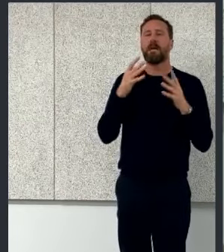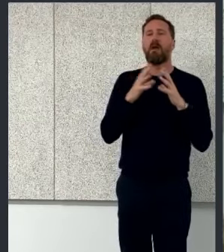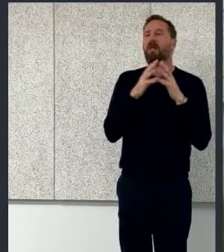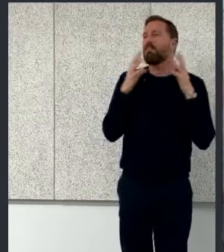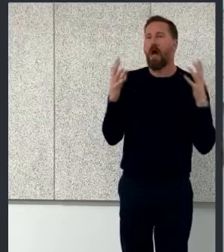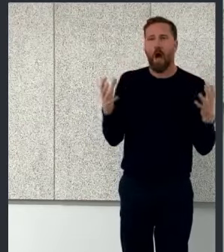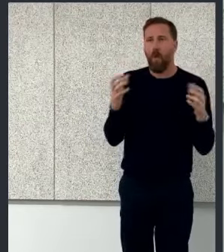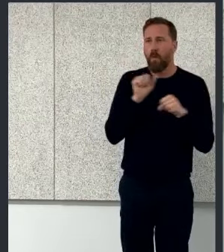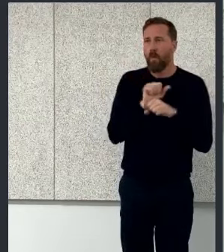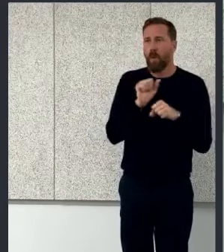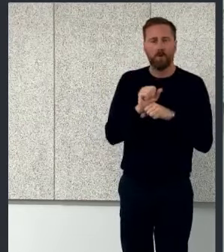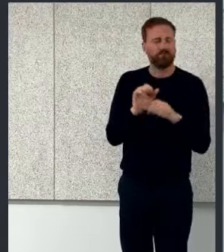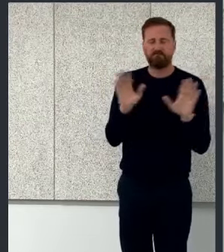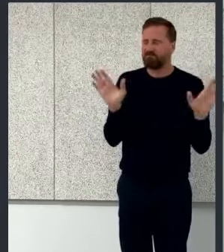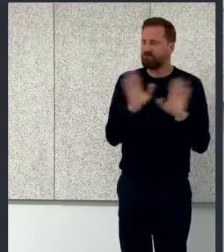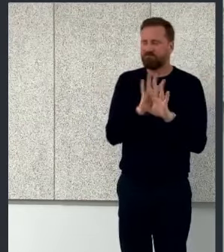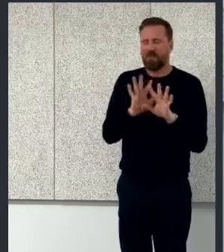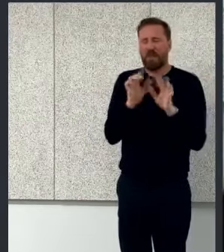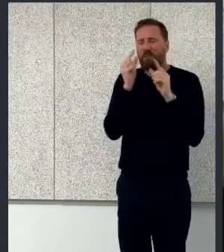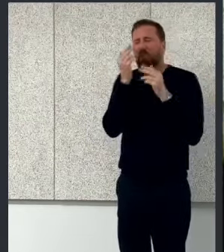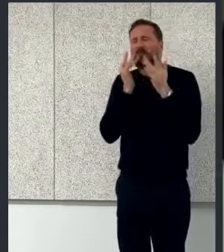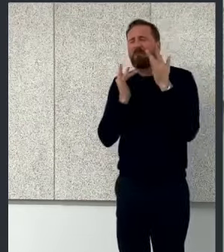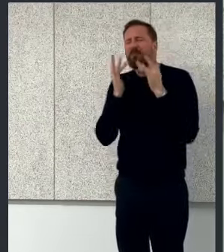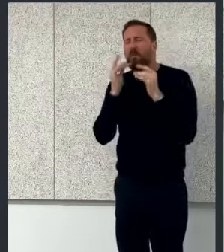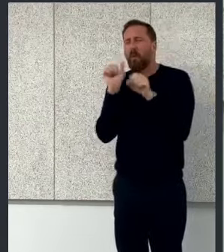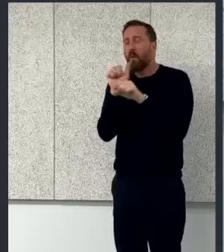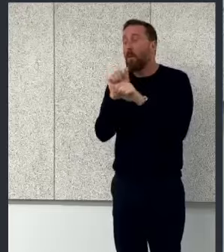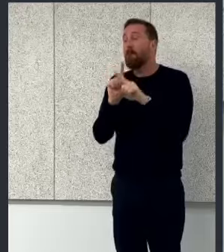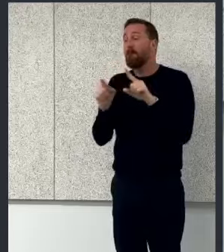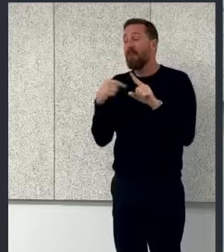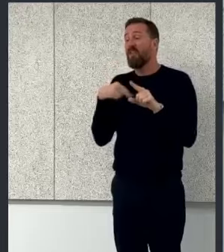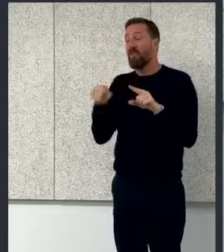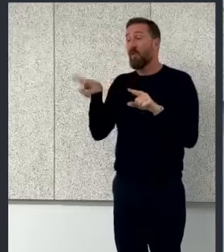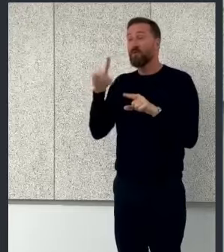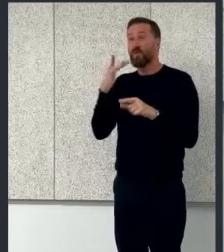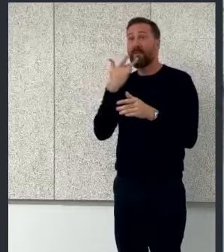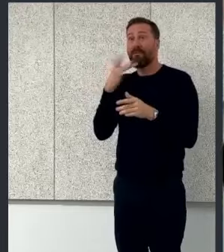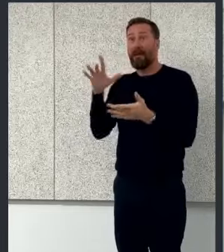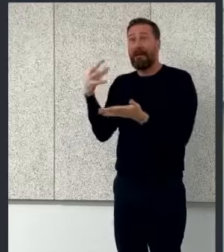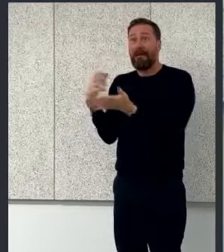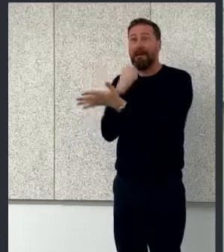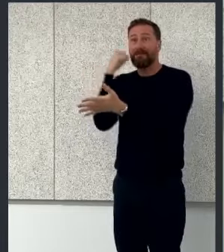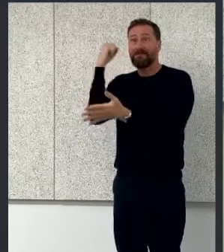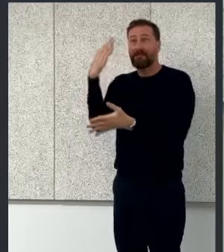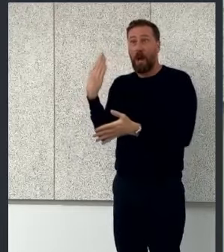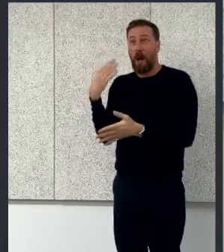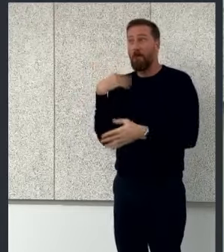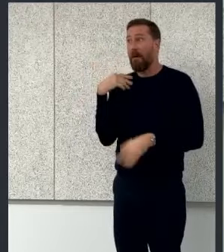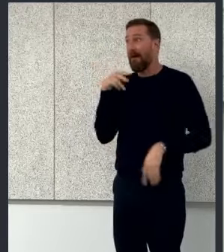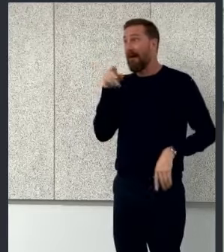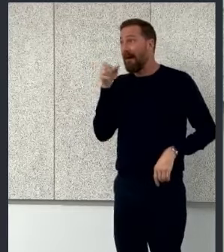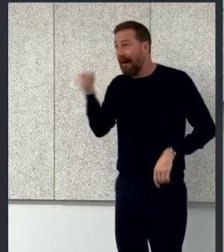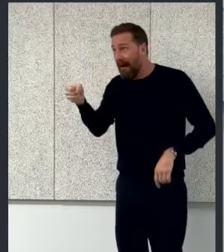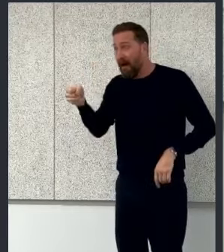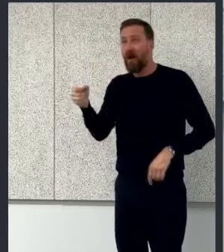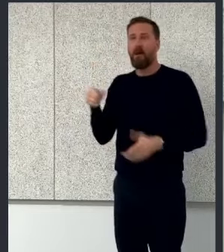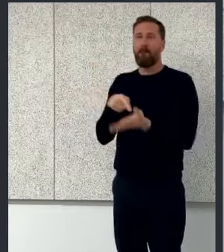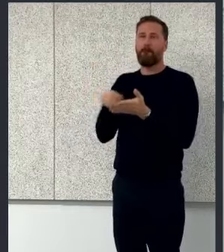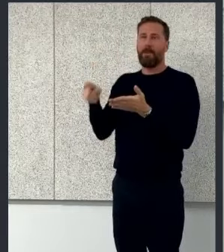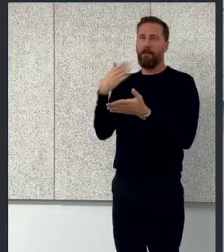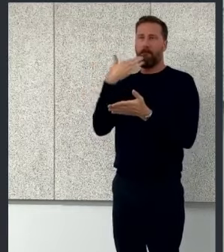better. So, you know, this is, again, one of those things that goes like this, and, you know, the pendulum will swing. But I think one